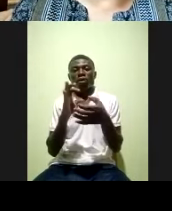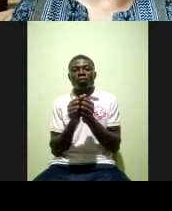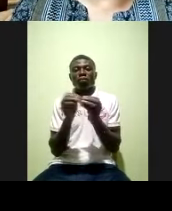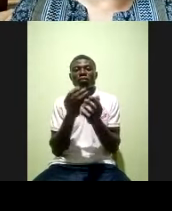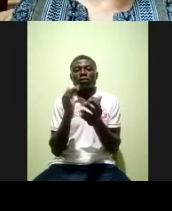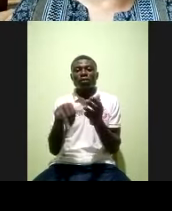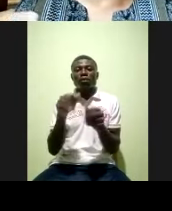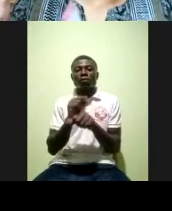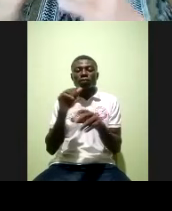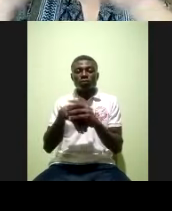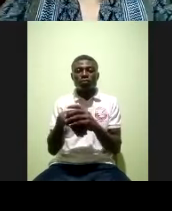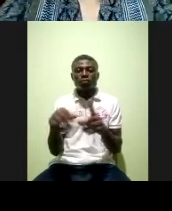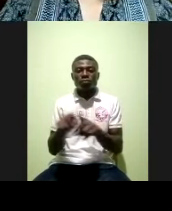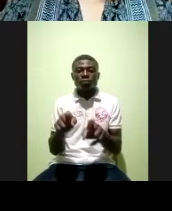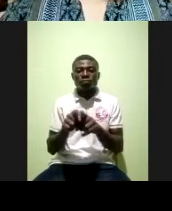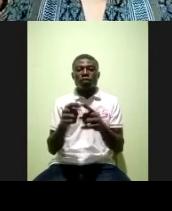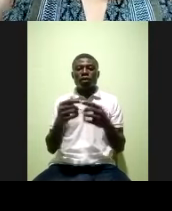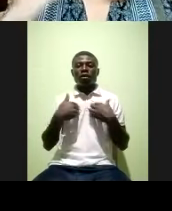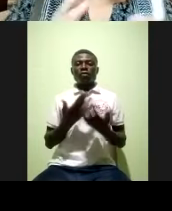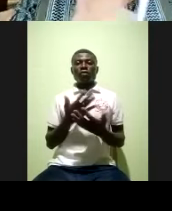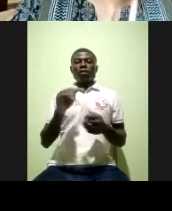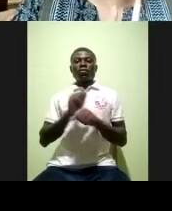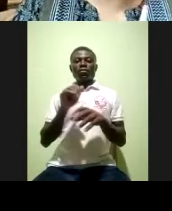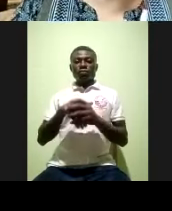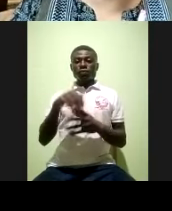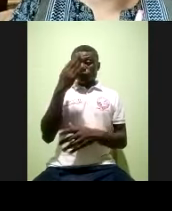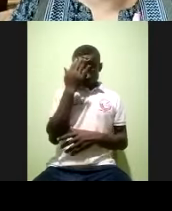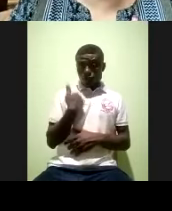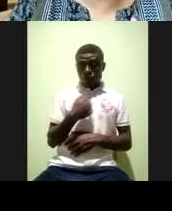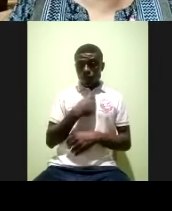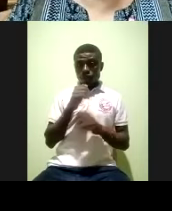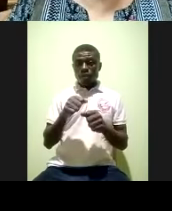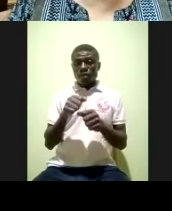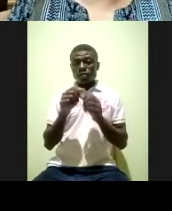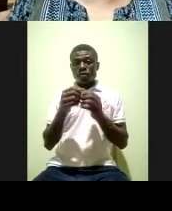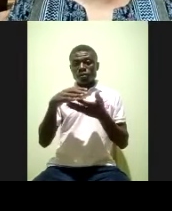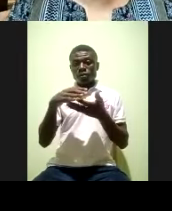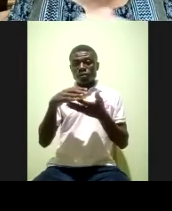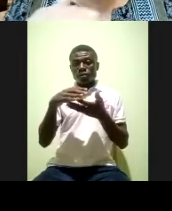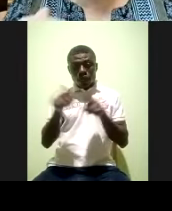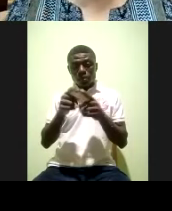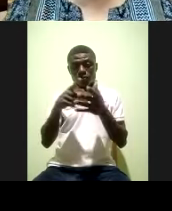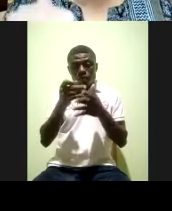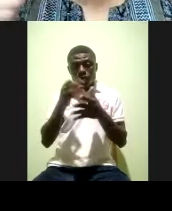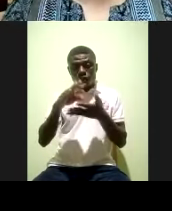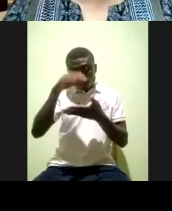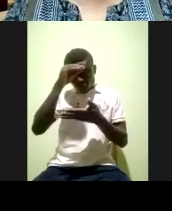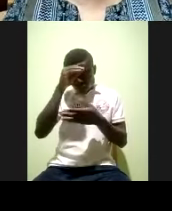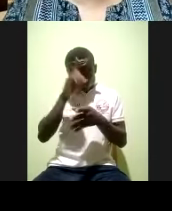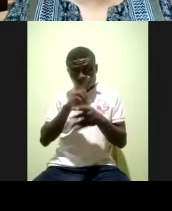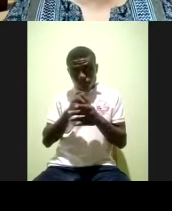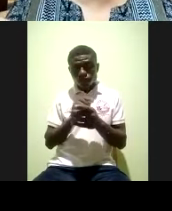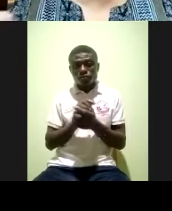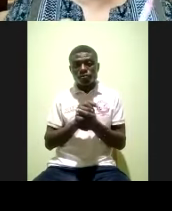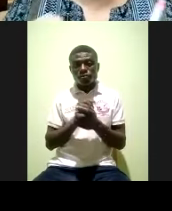comorbidity factors also. So there is a big overlap. We can count them as a part of learning disabilities as well as